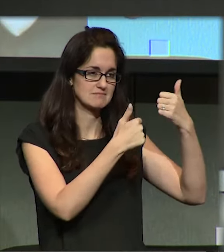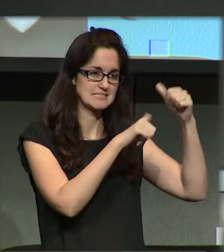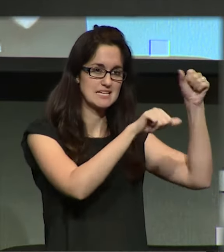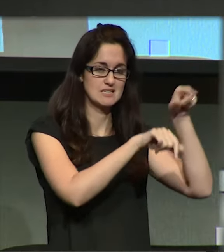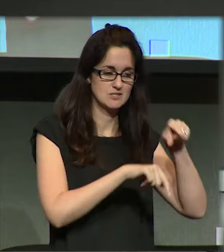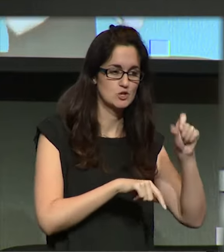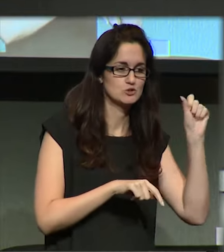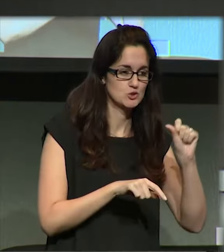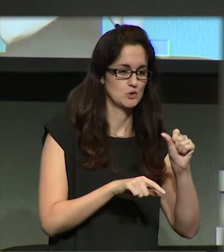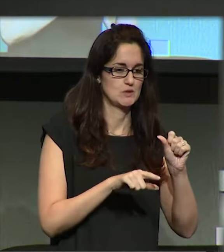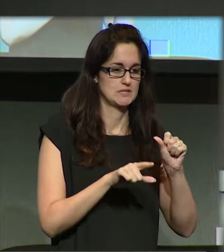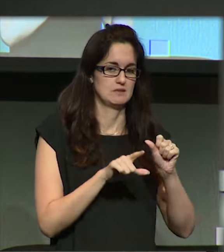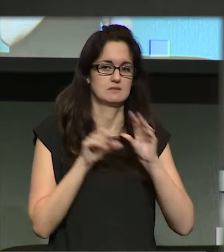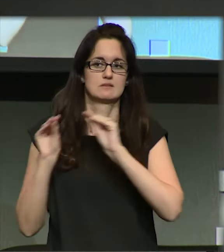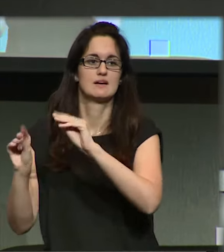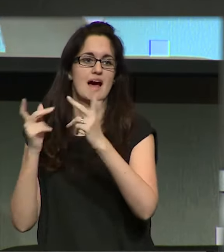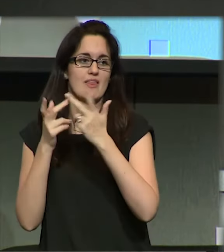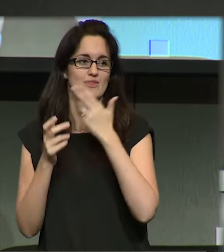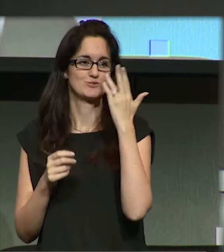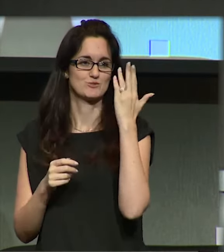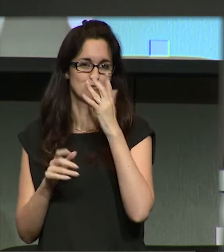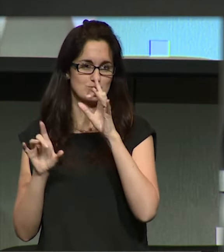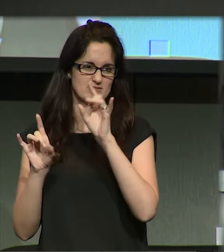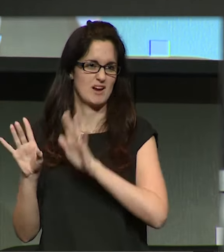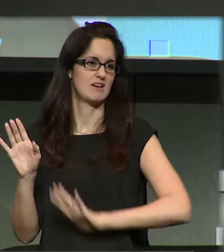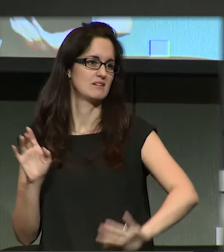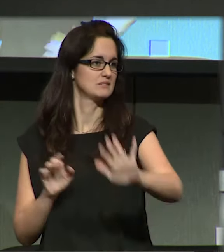so the Stronger Smarter Institute